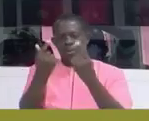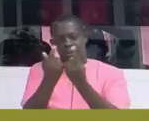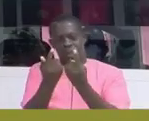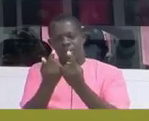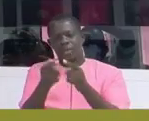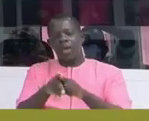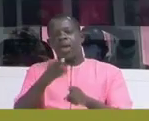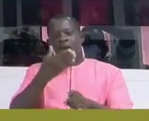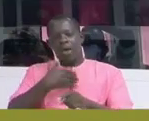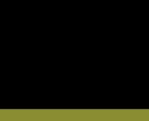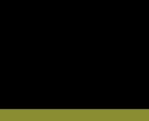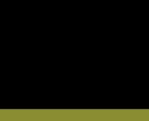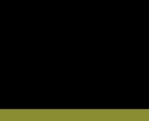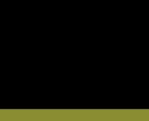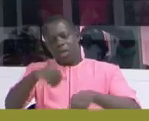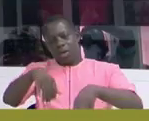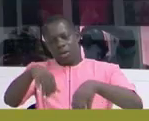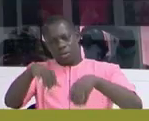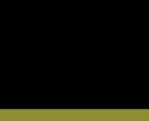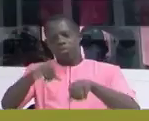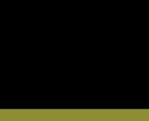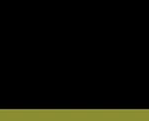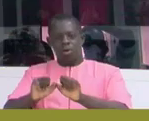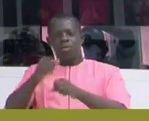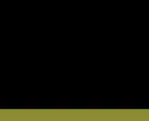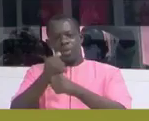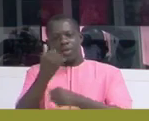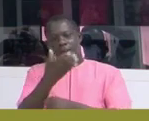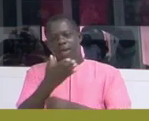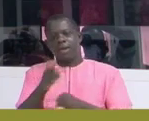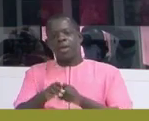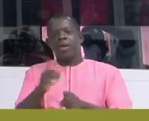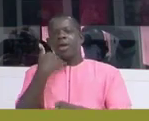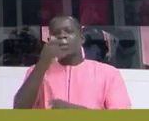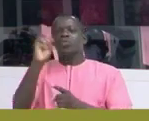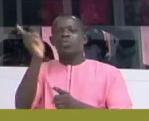with sand. We also